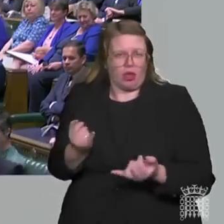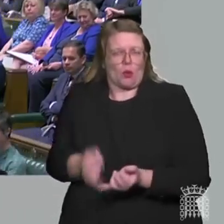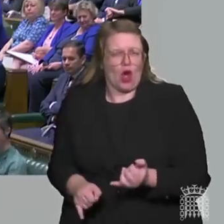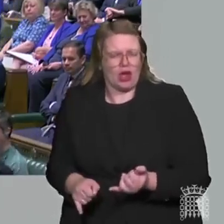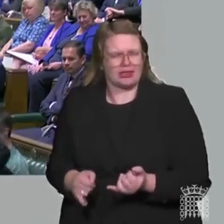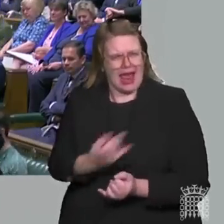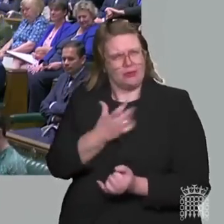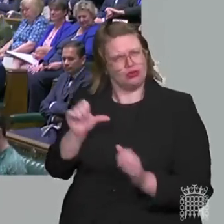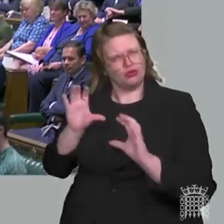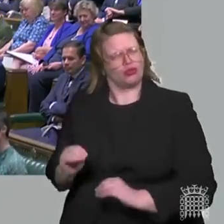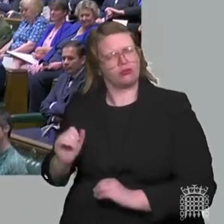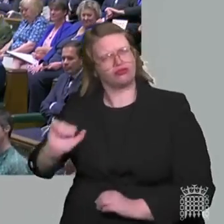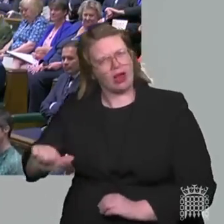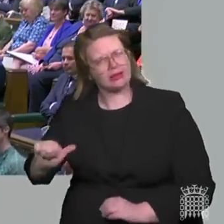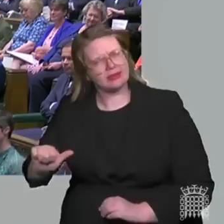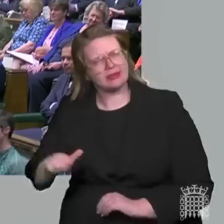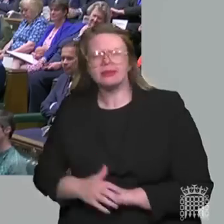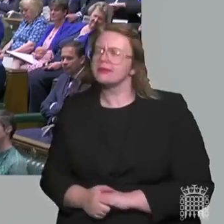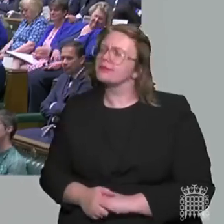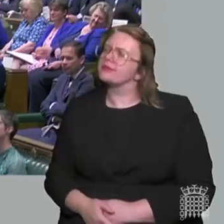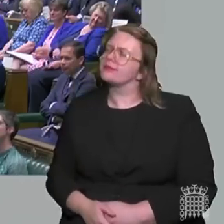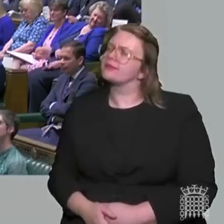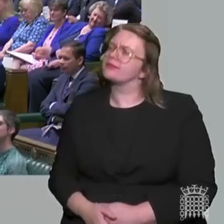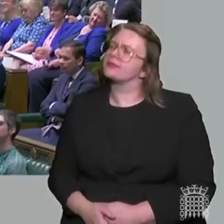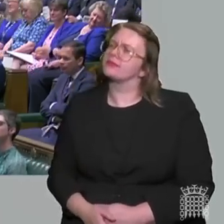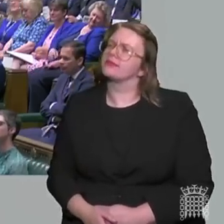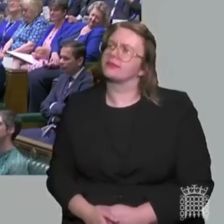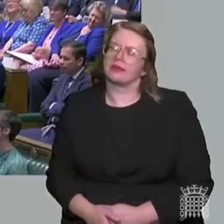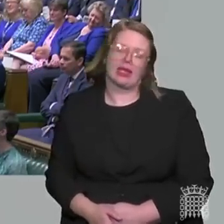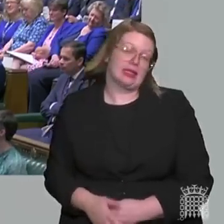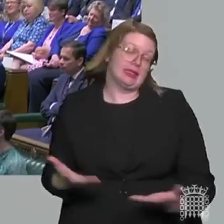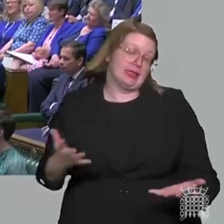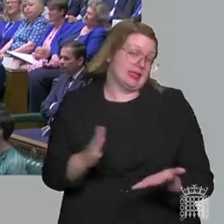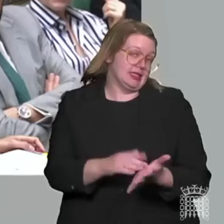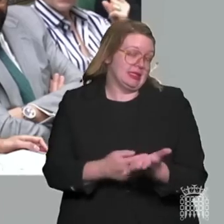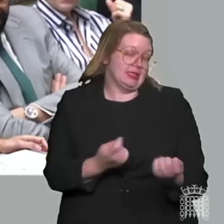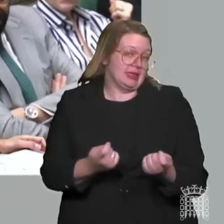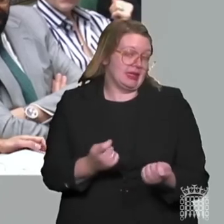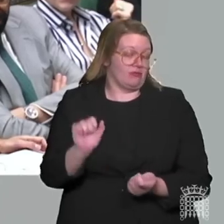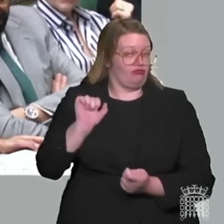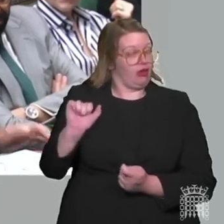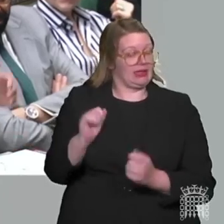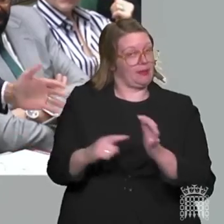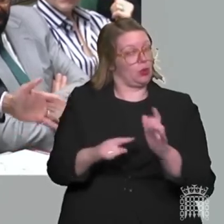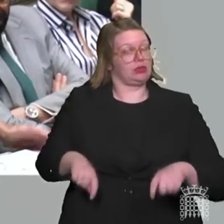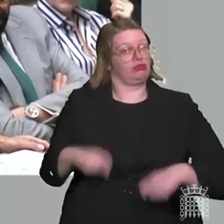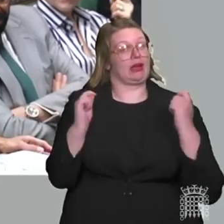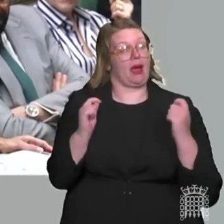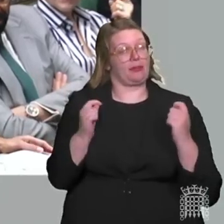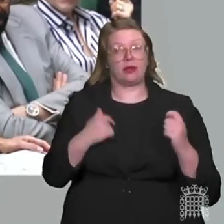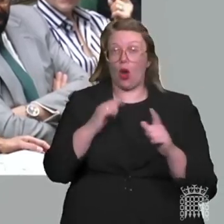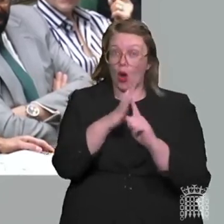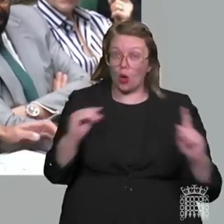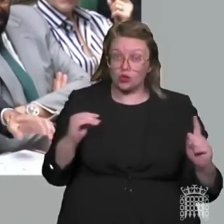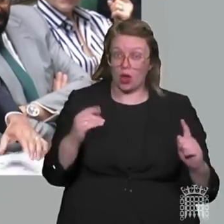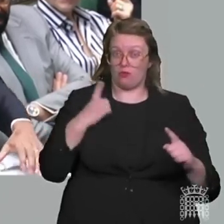Prime Minister. Well, Mr. Speaker, my right honourable friend is absolutely right to raise this important issue. While we are getting on